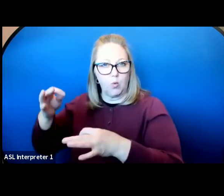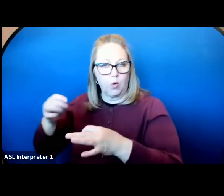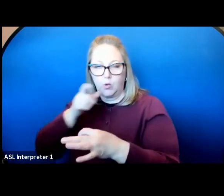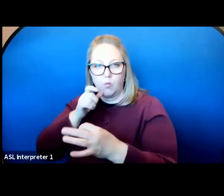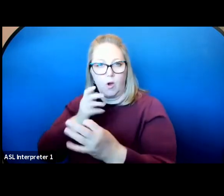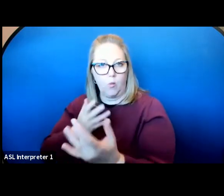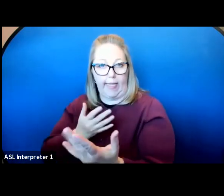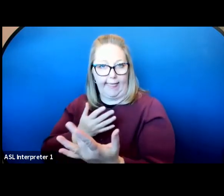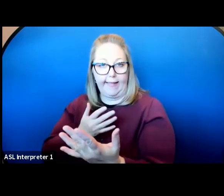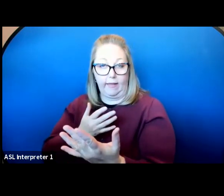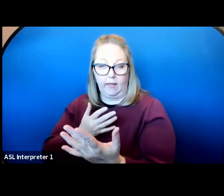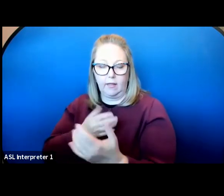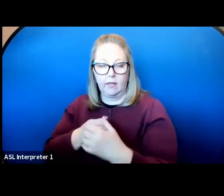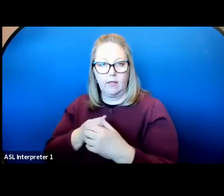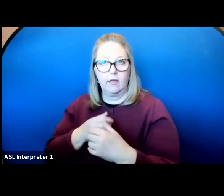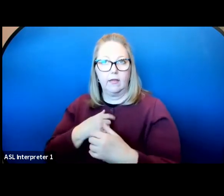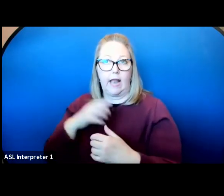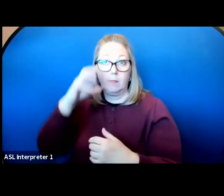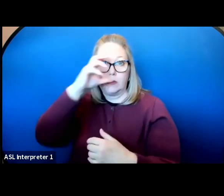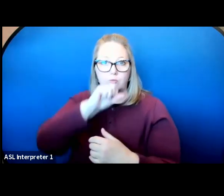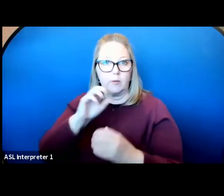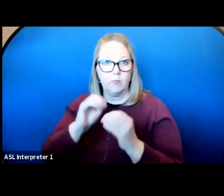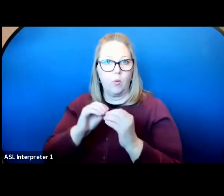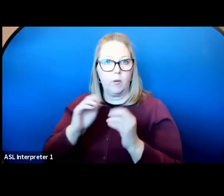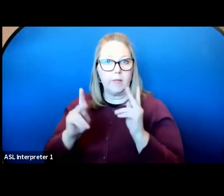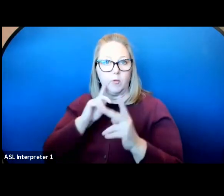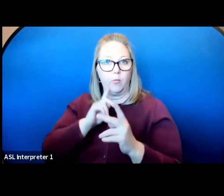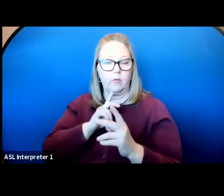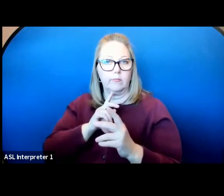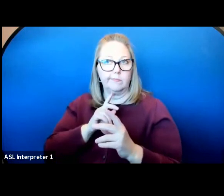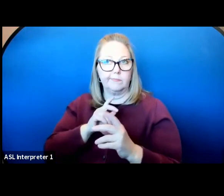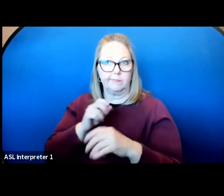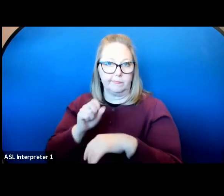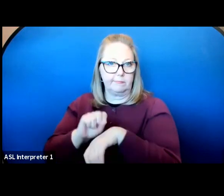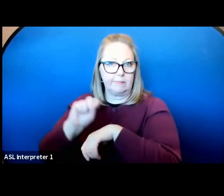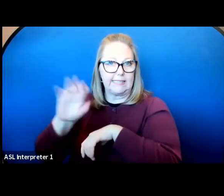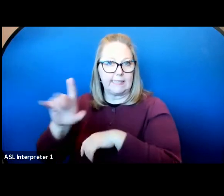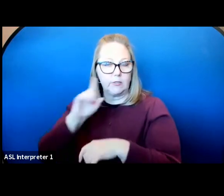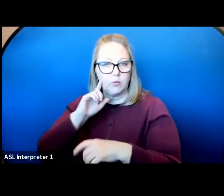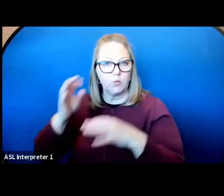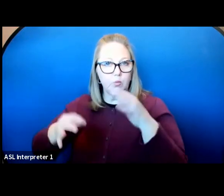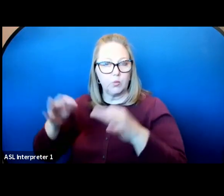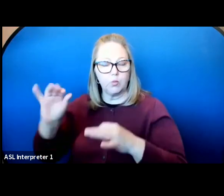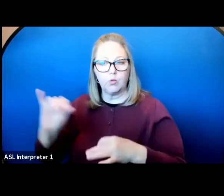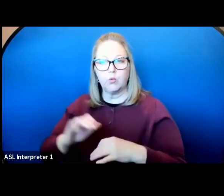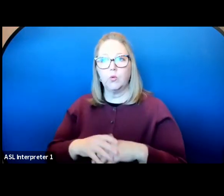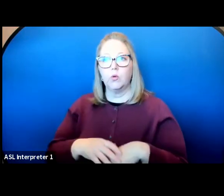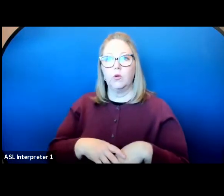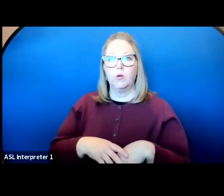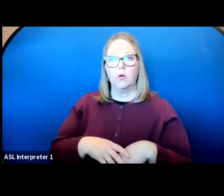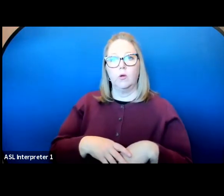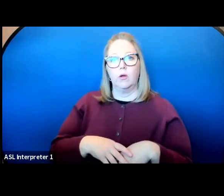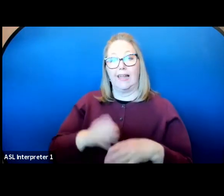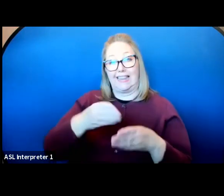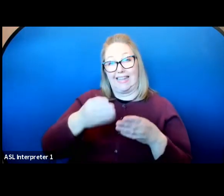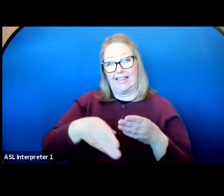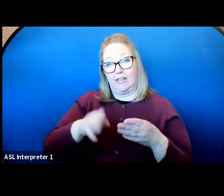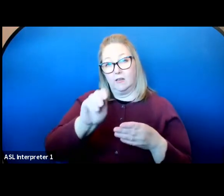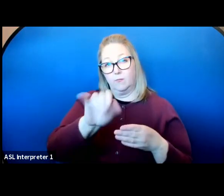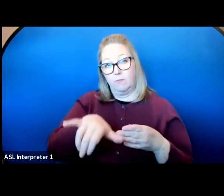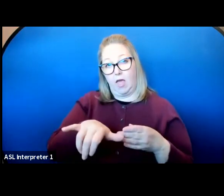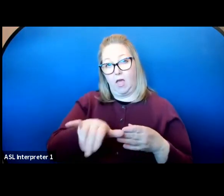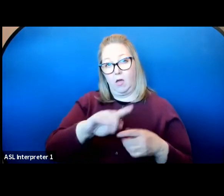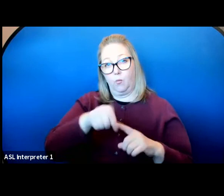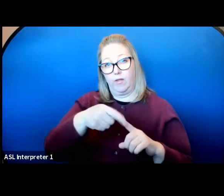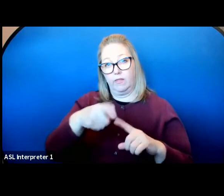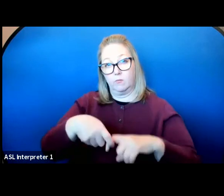join now with this update. With the eviction moratorium here ending at the end of May, is there